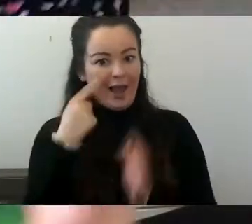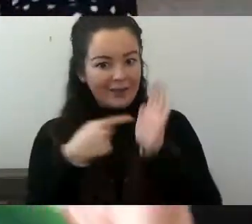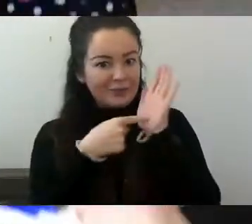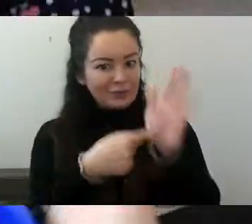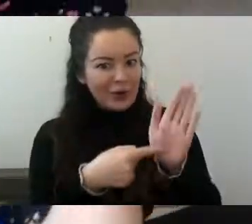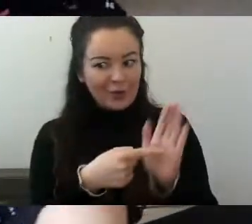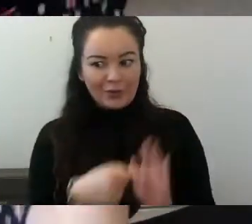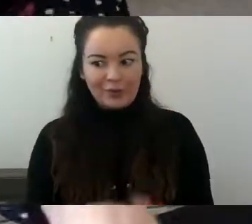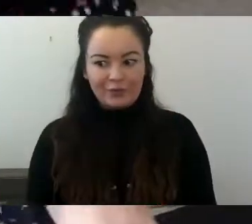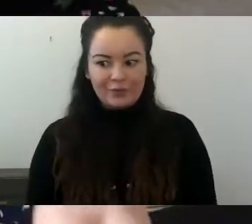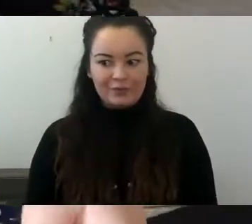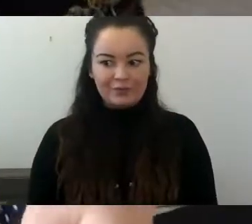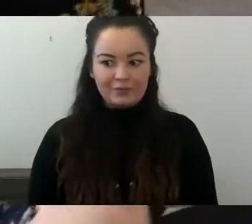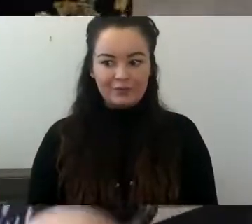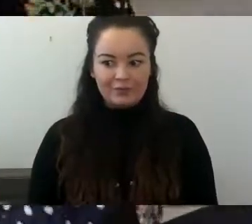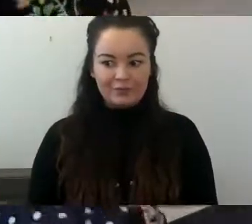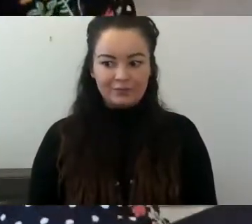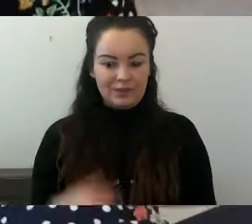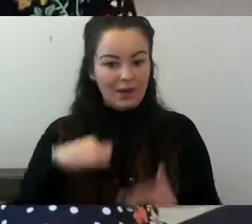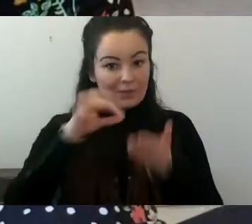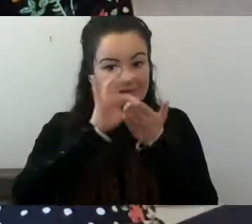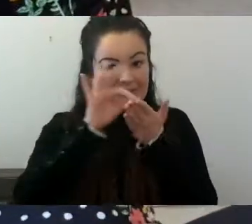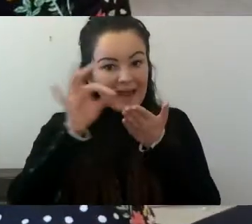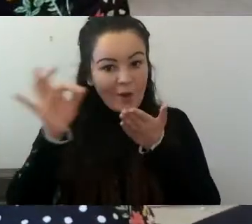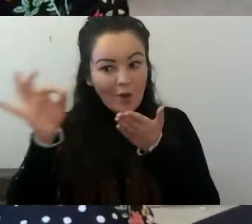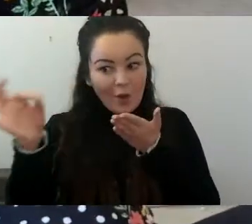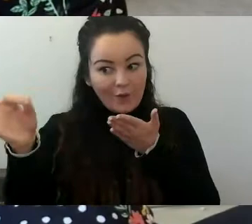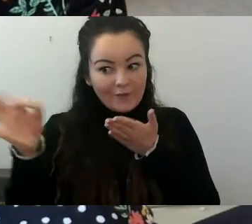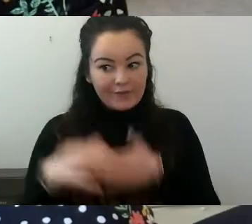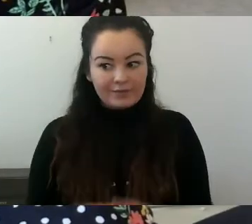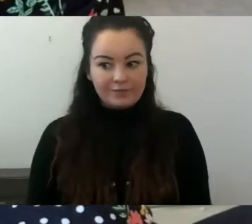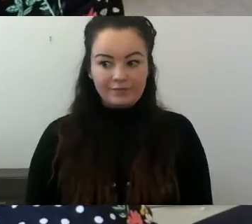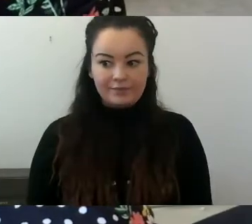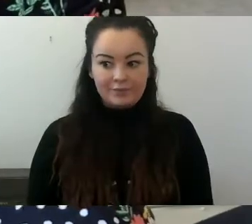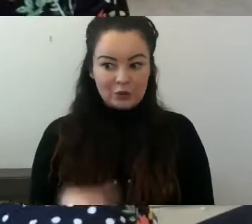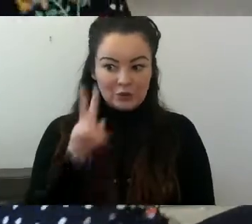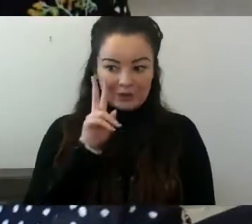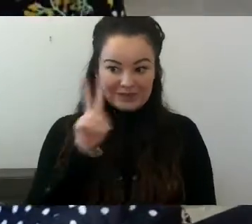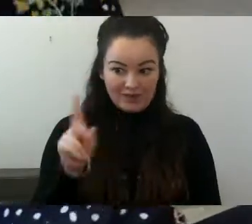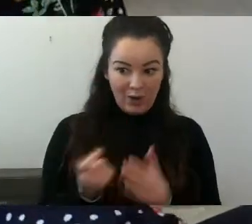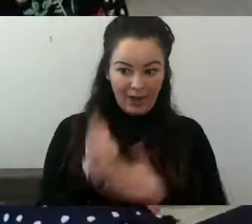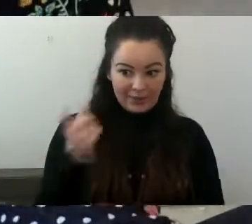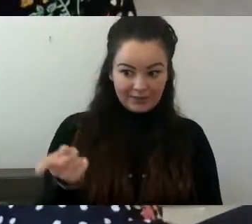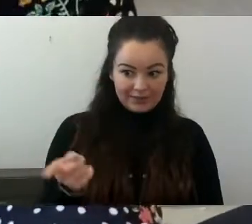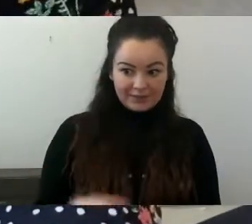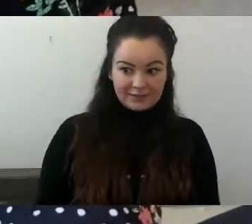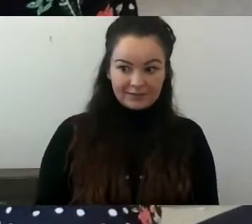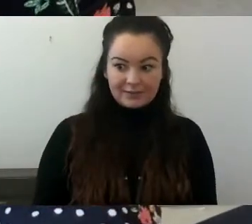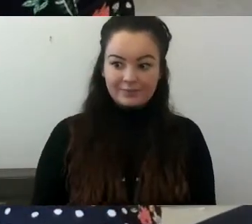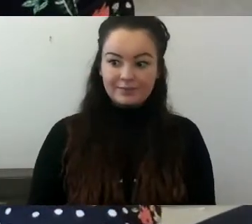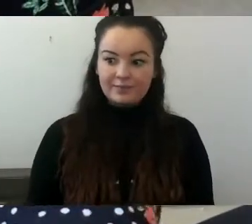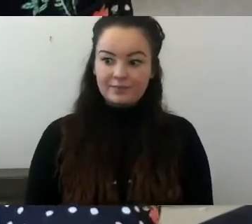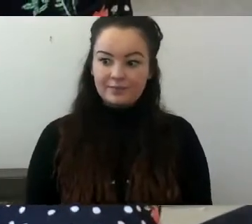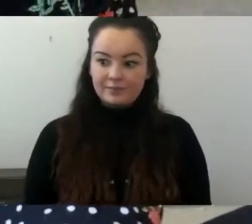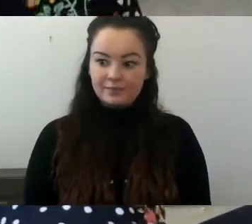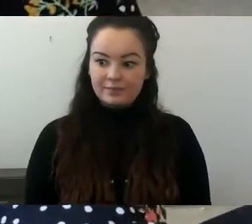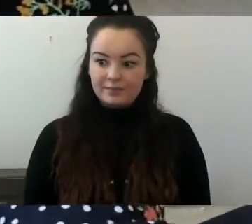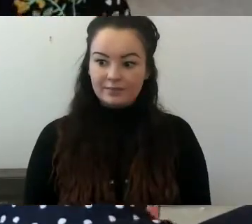I did earlier. Should be nice and dry now. And I'm going to take the masking tape off and you can see what happens.